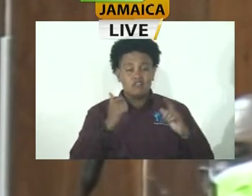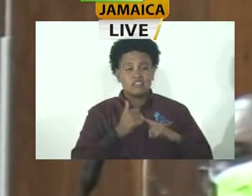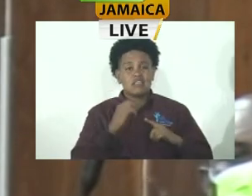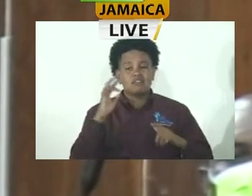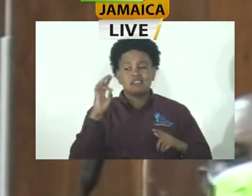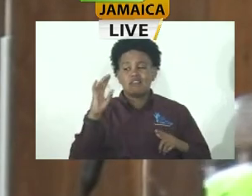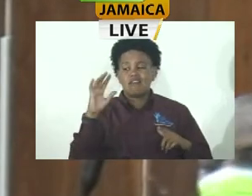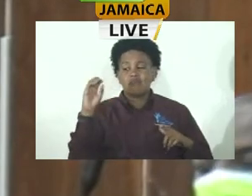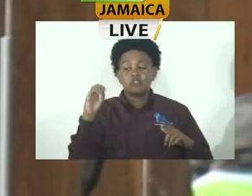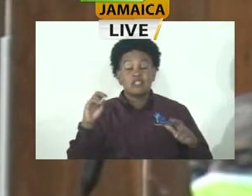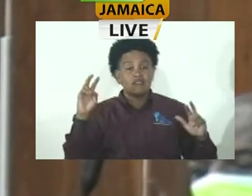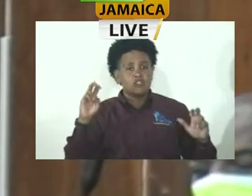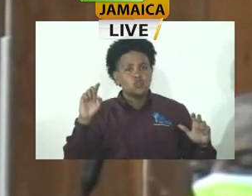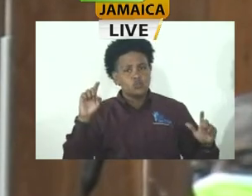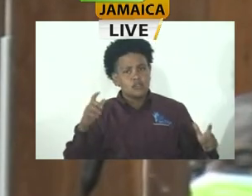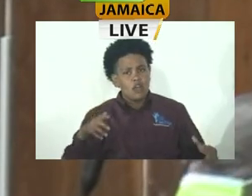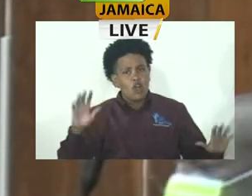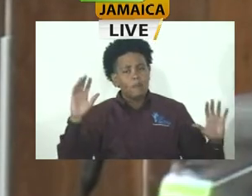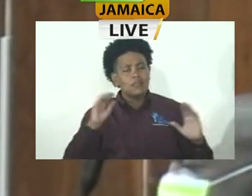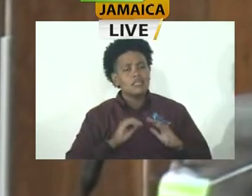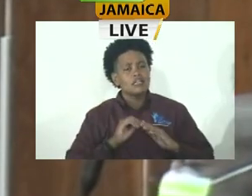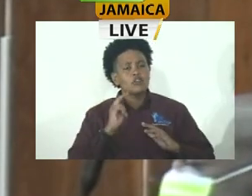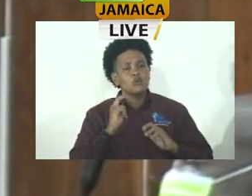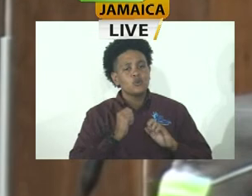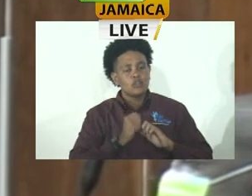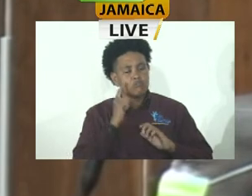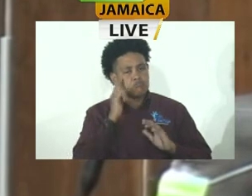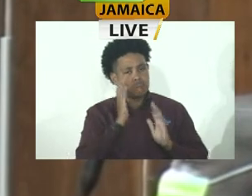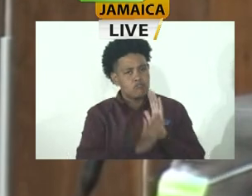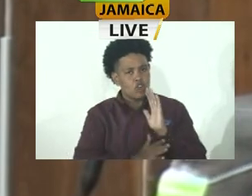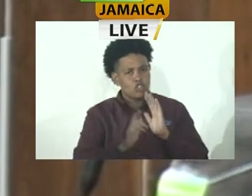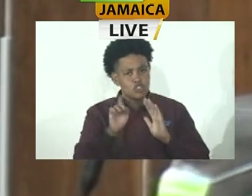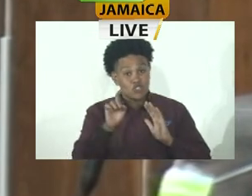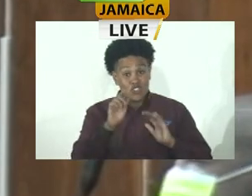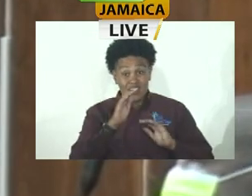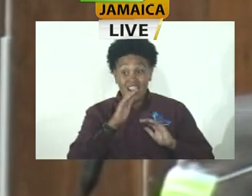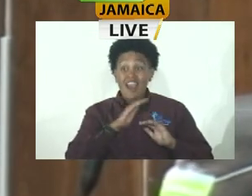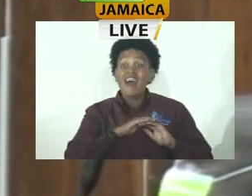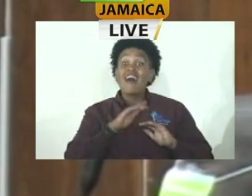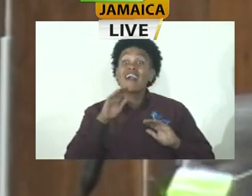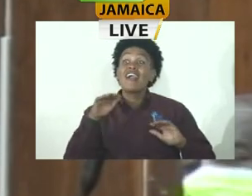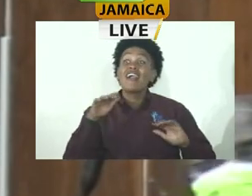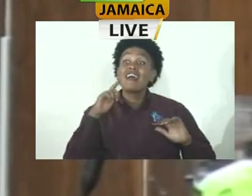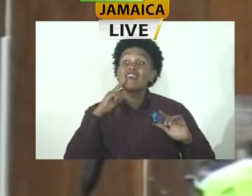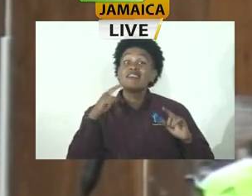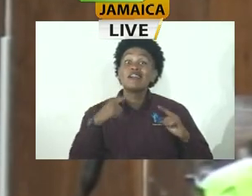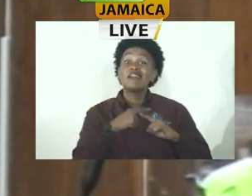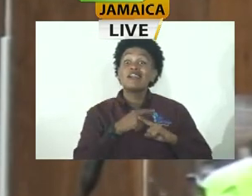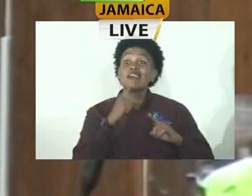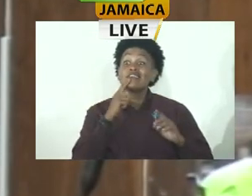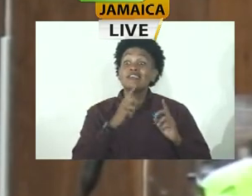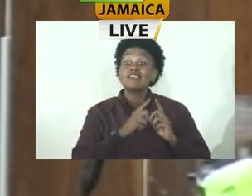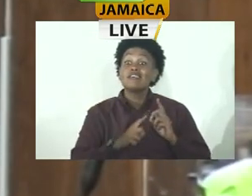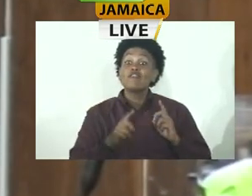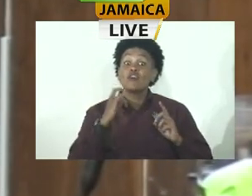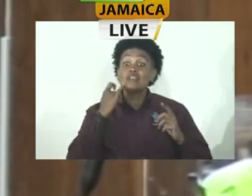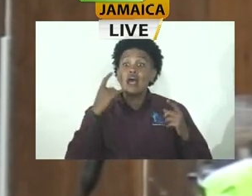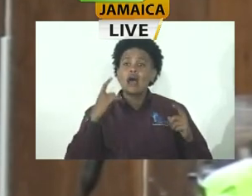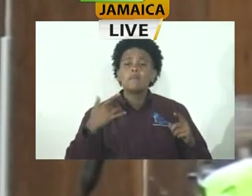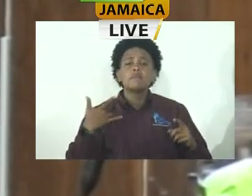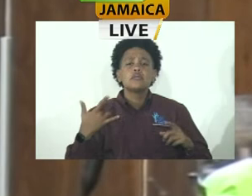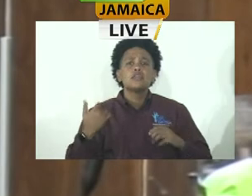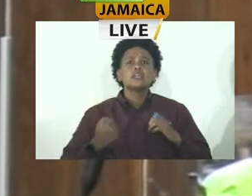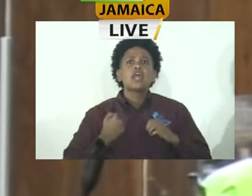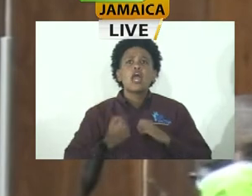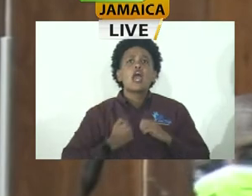of the matters should be completed within two years uncontested divorced man and speaker that used to take years